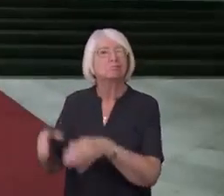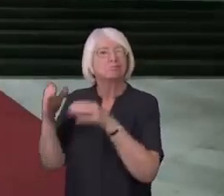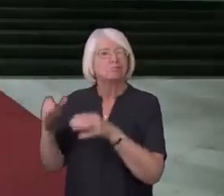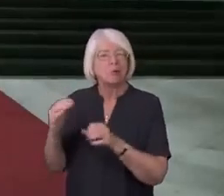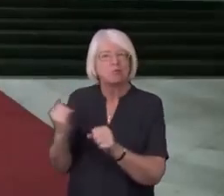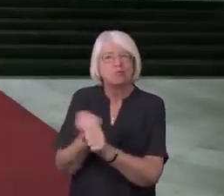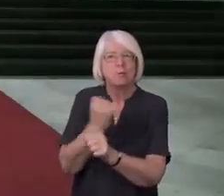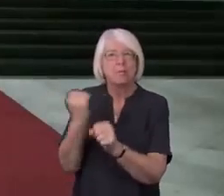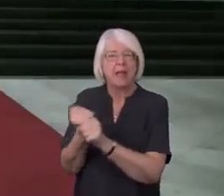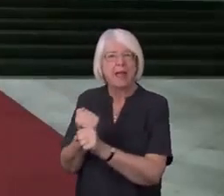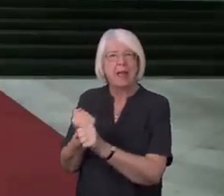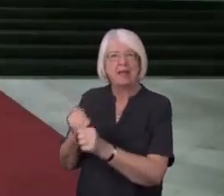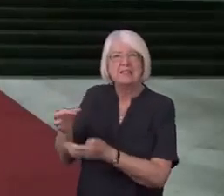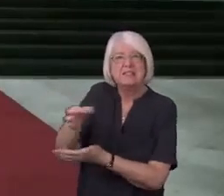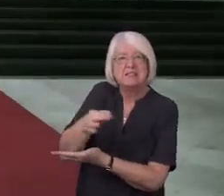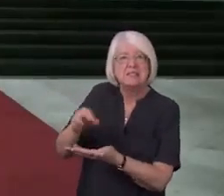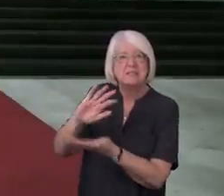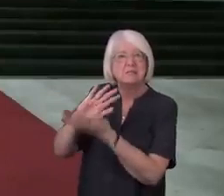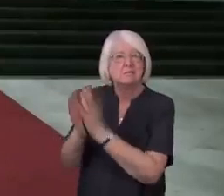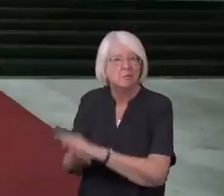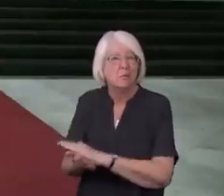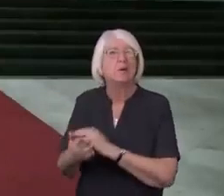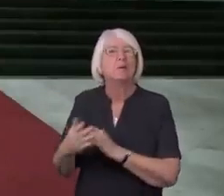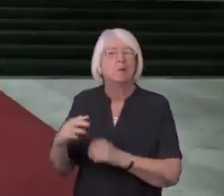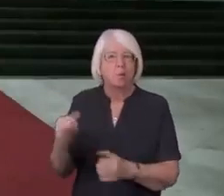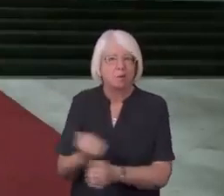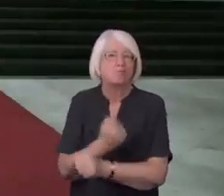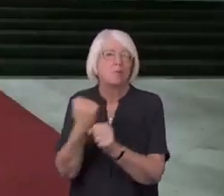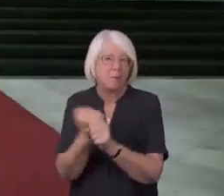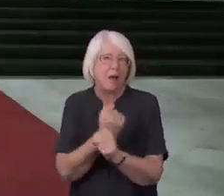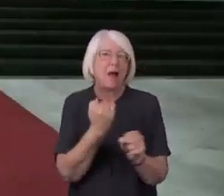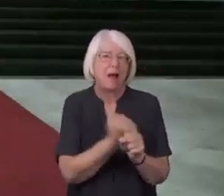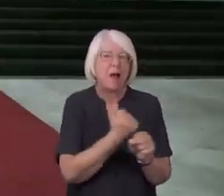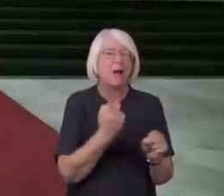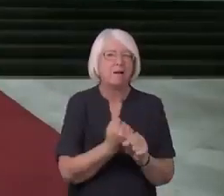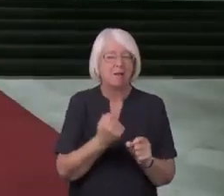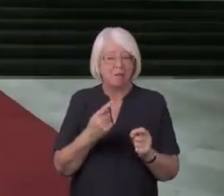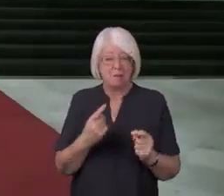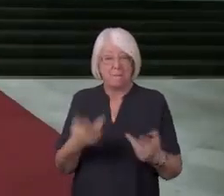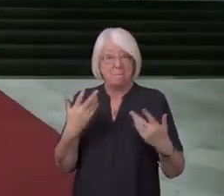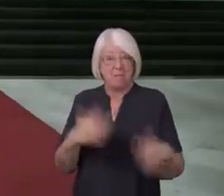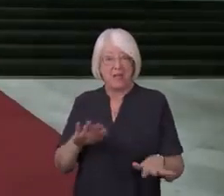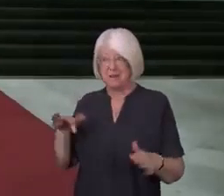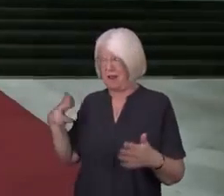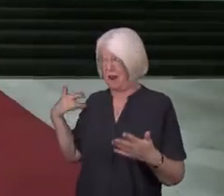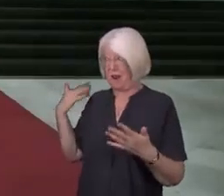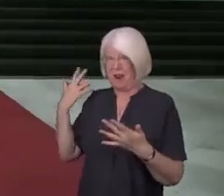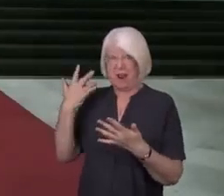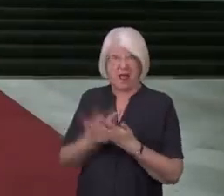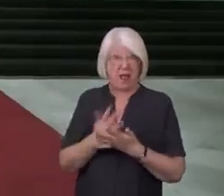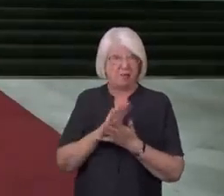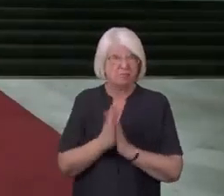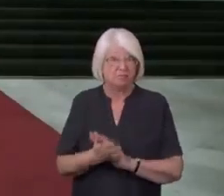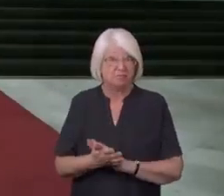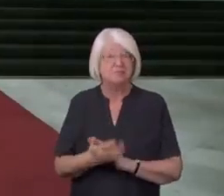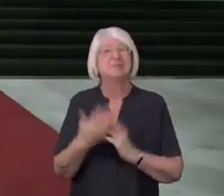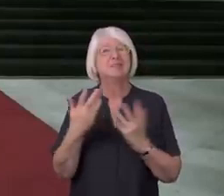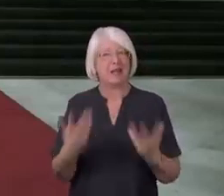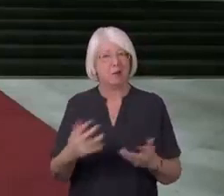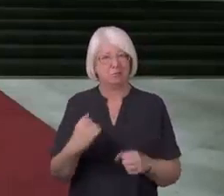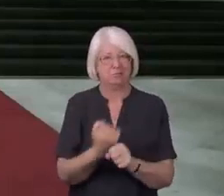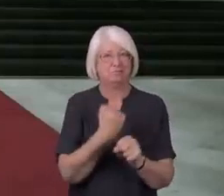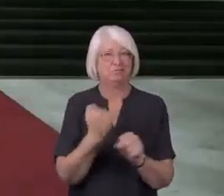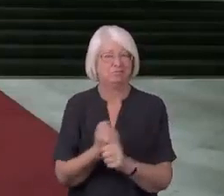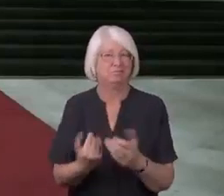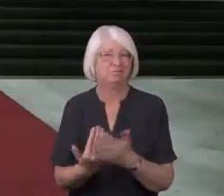the ruined cities, the devastations of many generations. For I, the